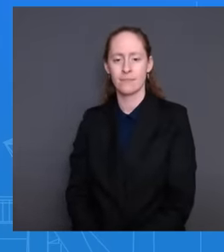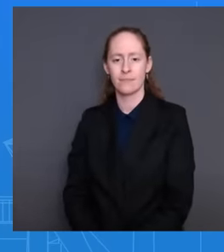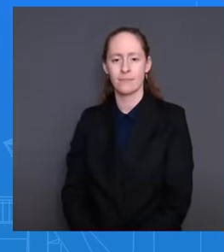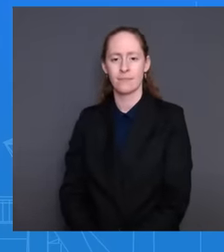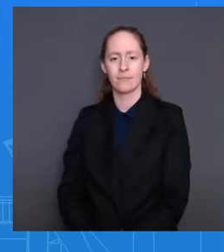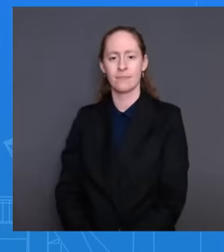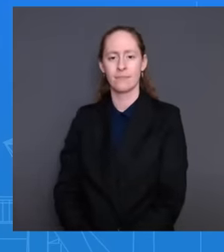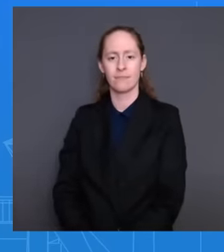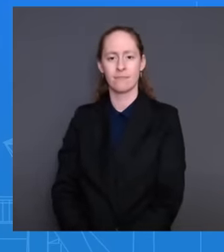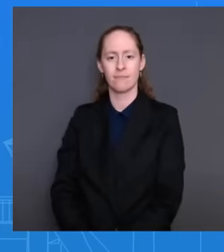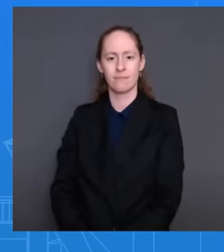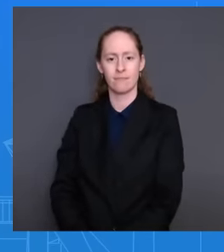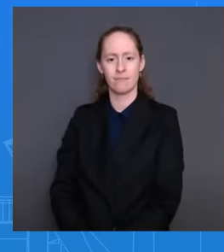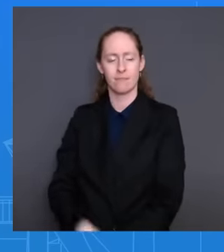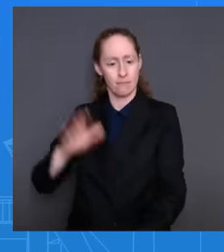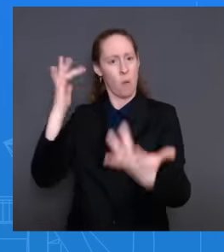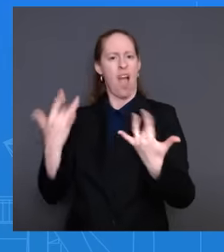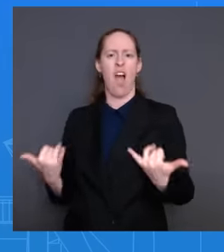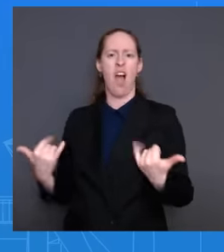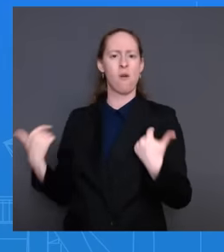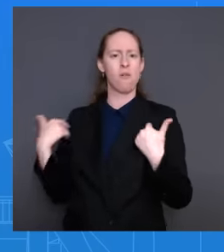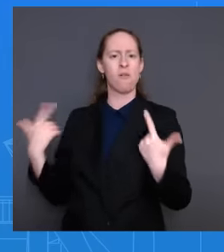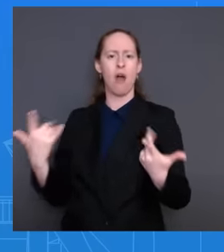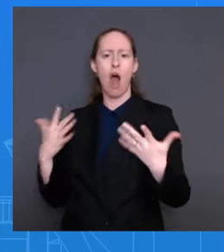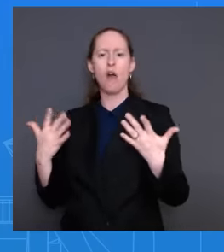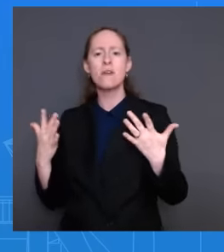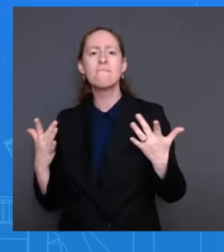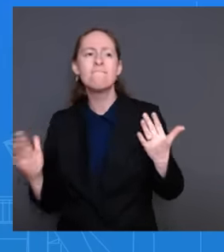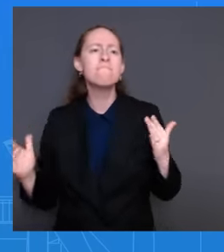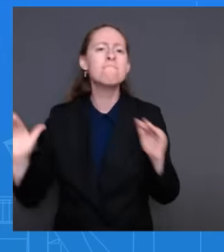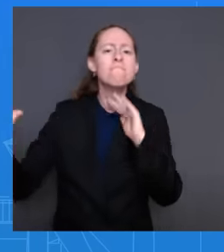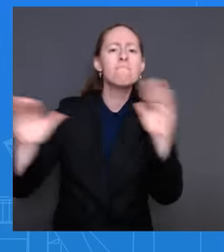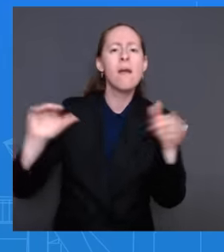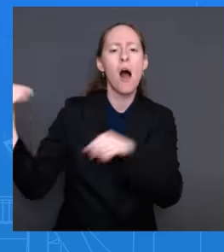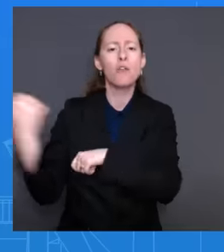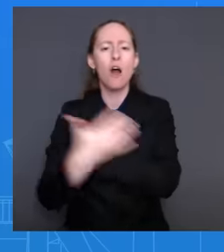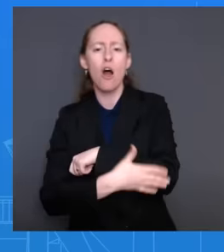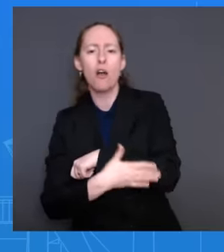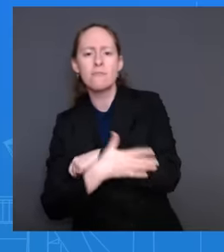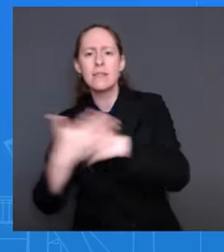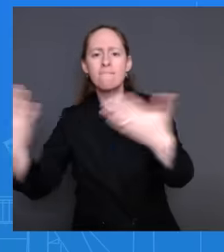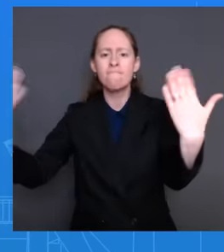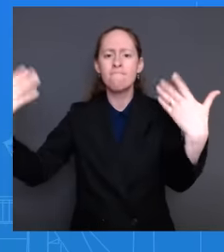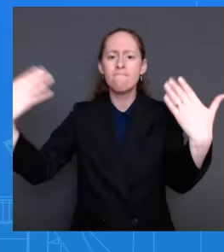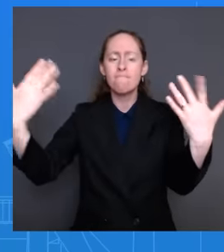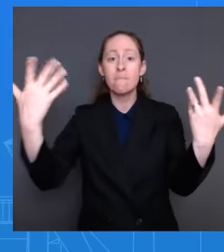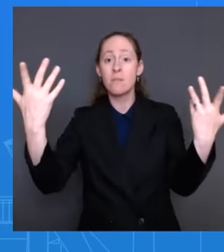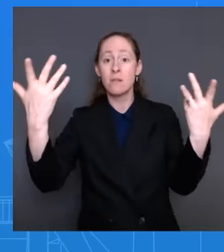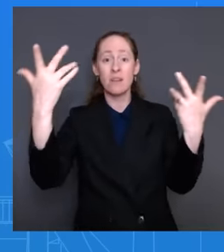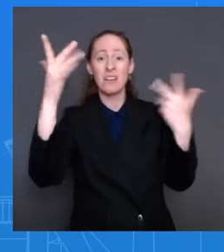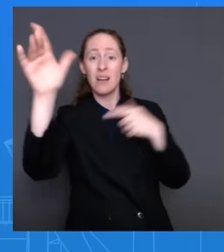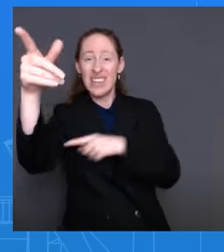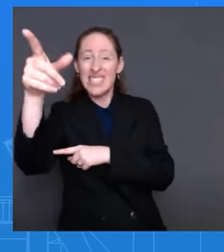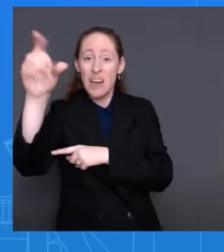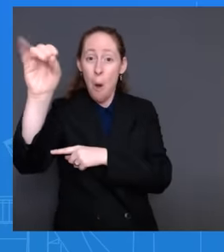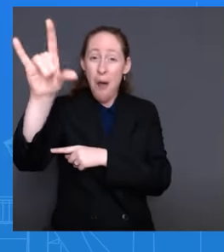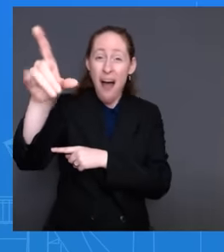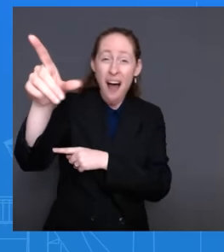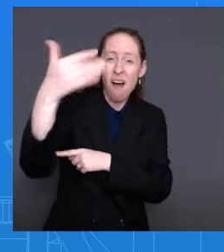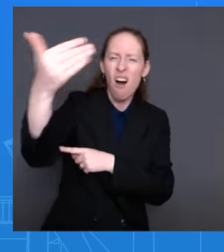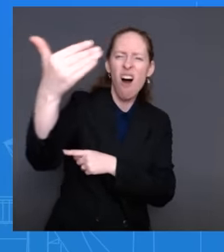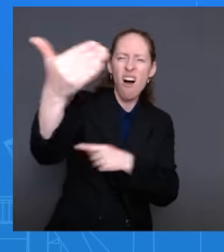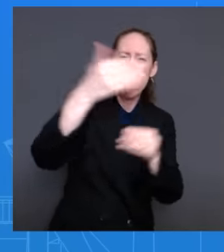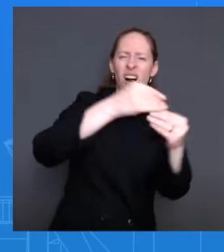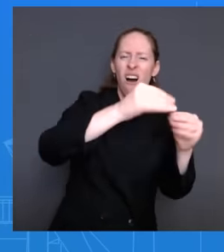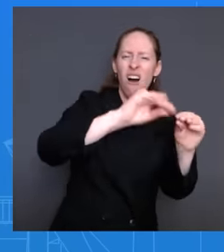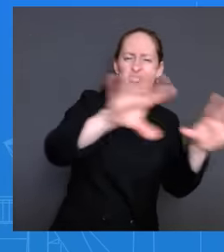1 million barrels of oil per day from the Strategic Petroleum Reserve, and that has been something that started for 6 months, in addition